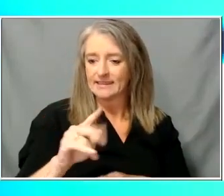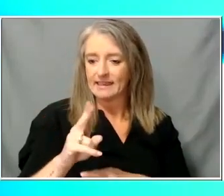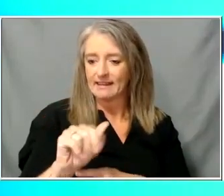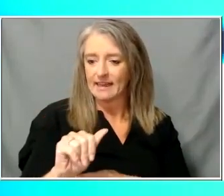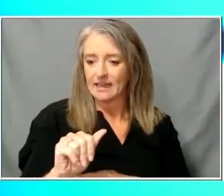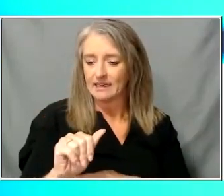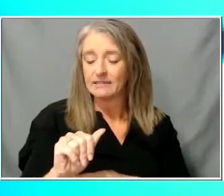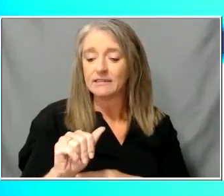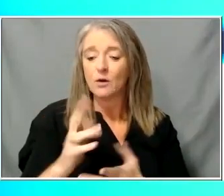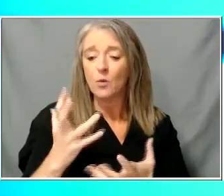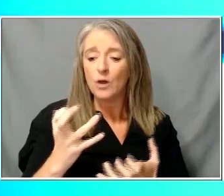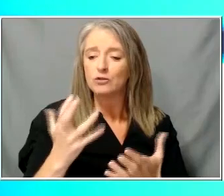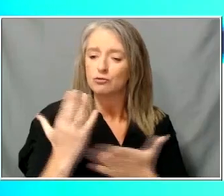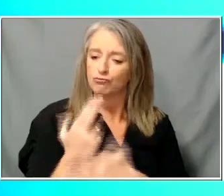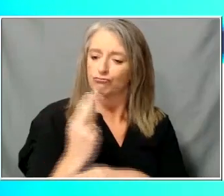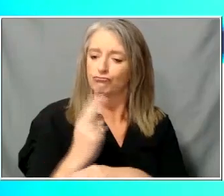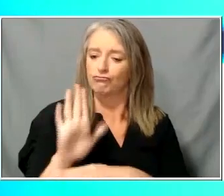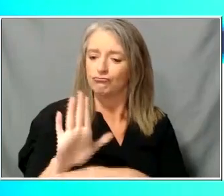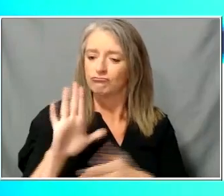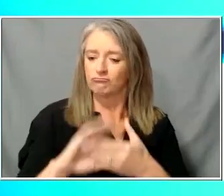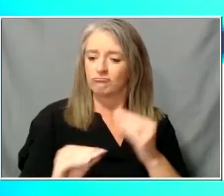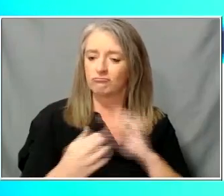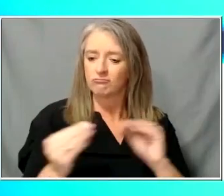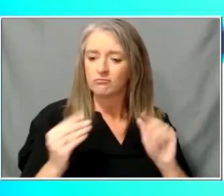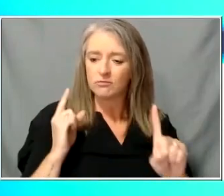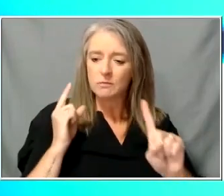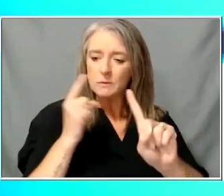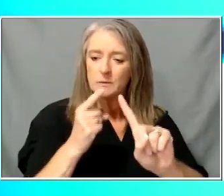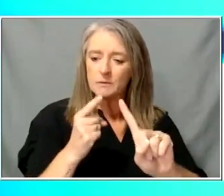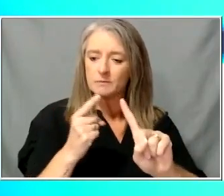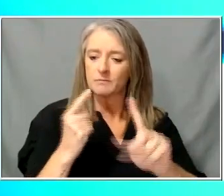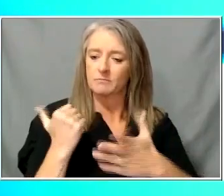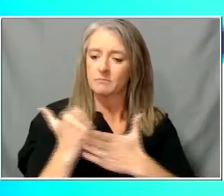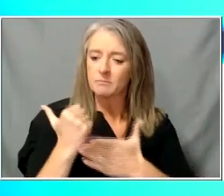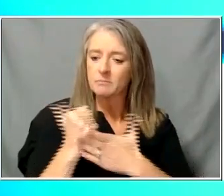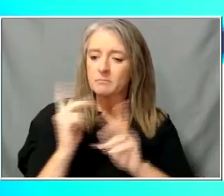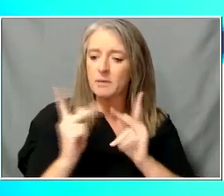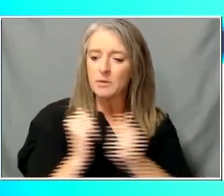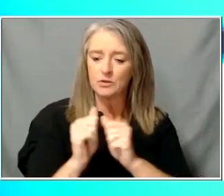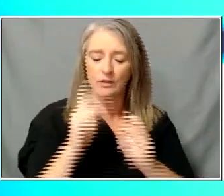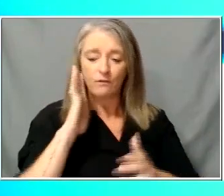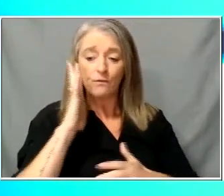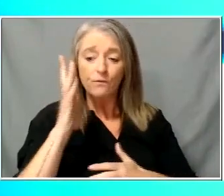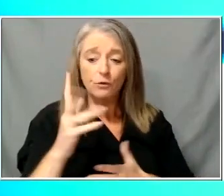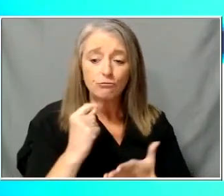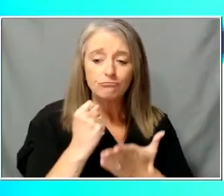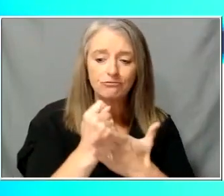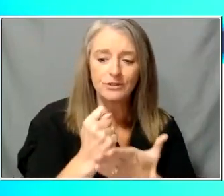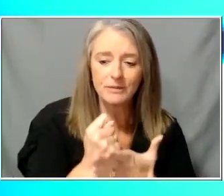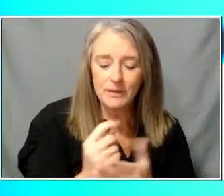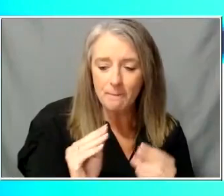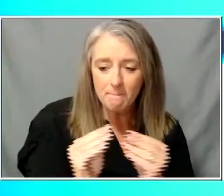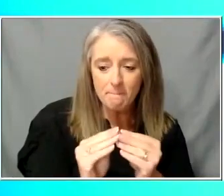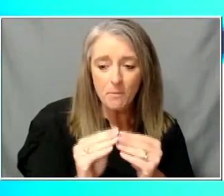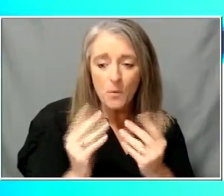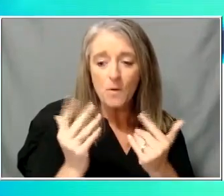story to not only reach others today, but to also help find future treatments and even a cure.